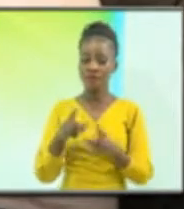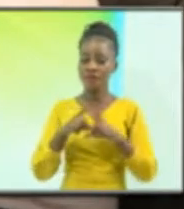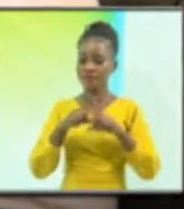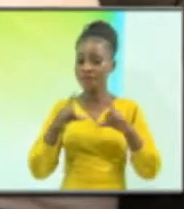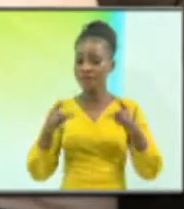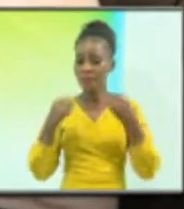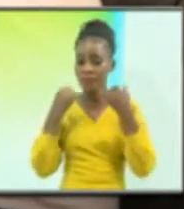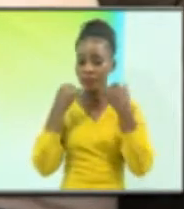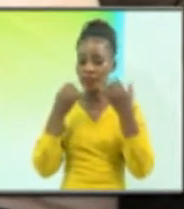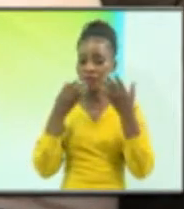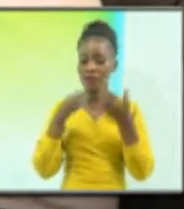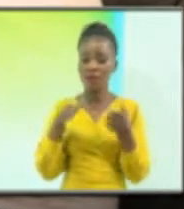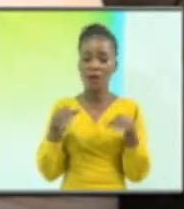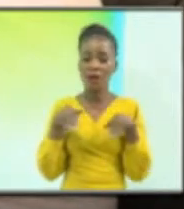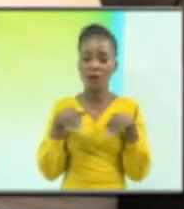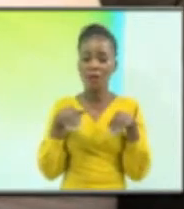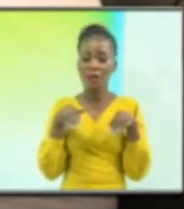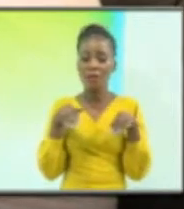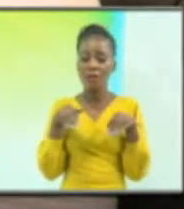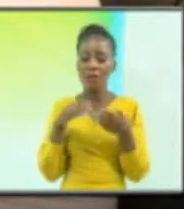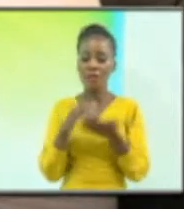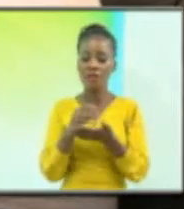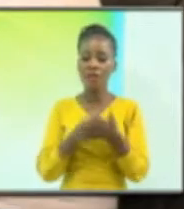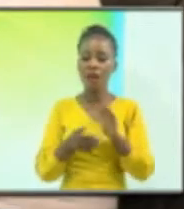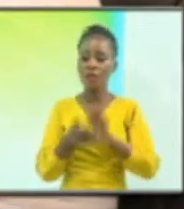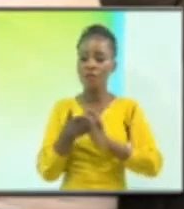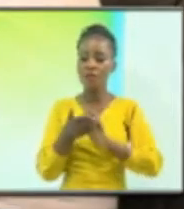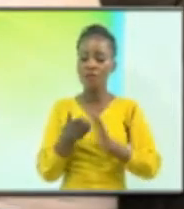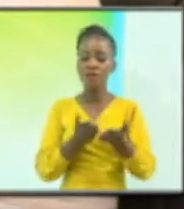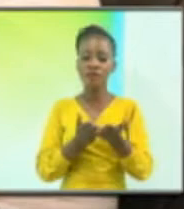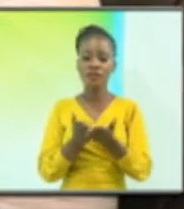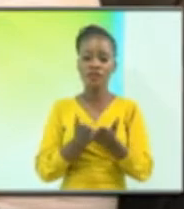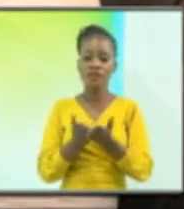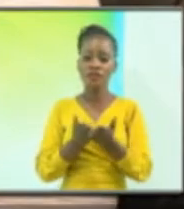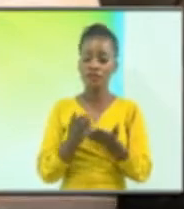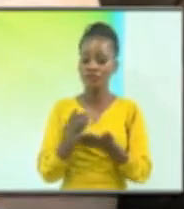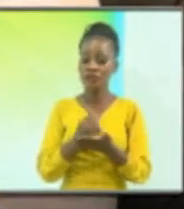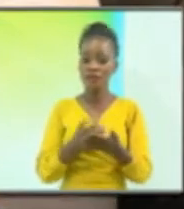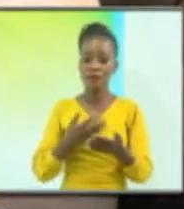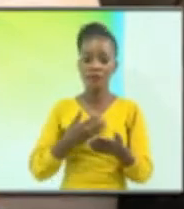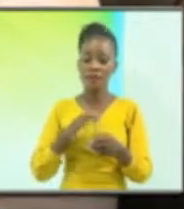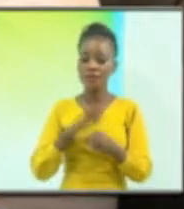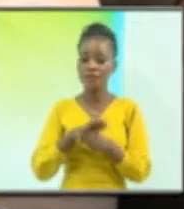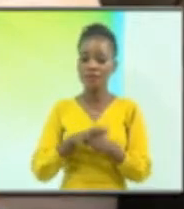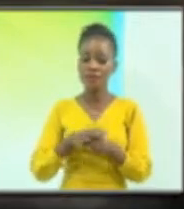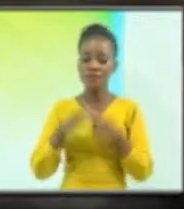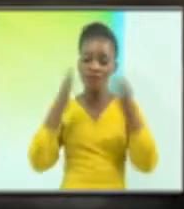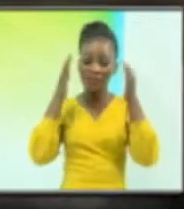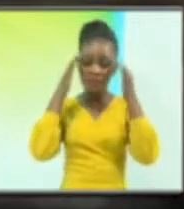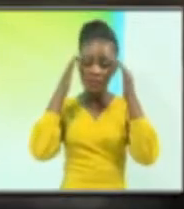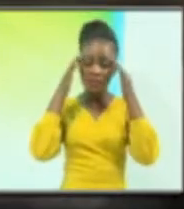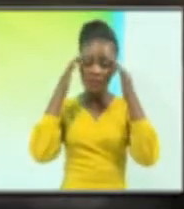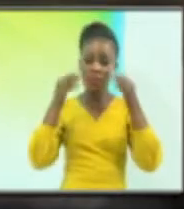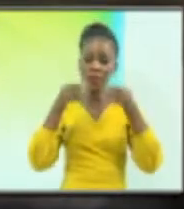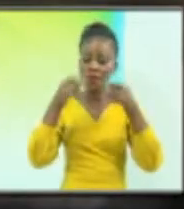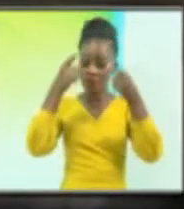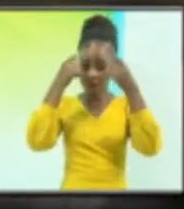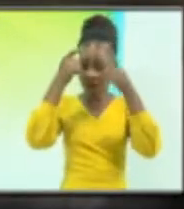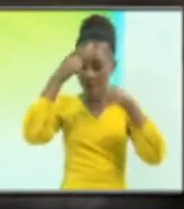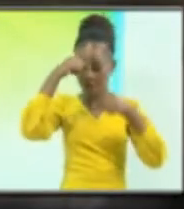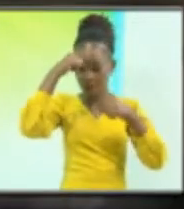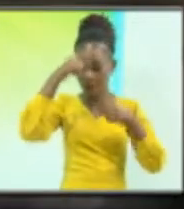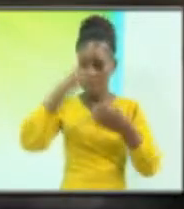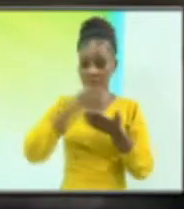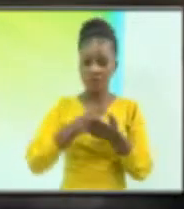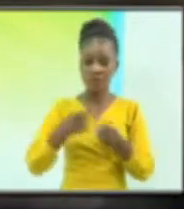that he was panicking. He wanted some quick service. These guys have lots of psychology in their heads. So they knew, they approached